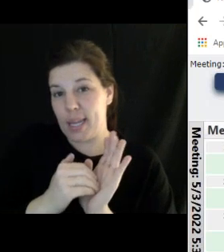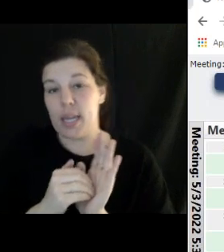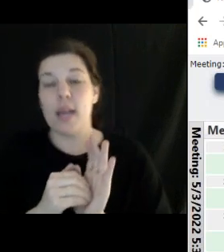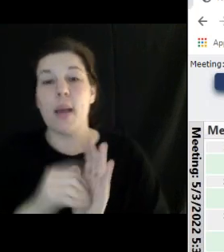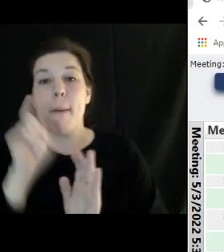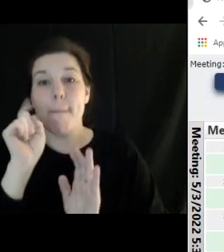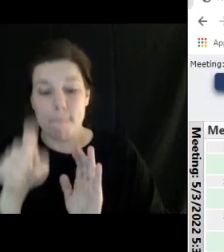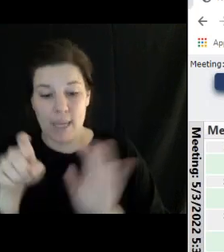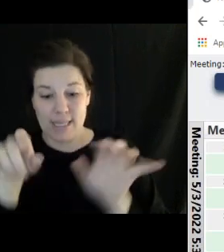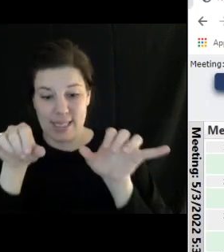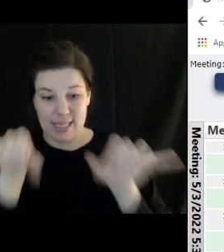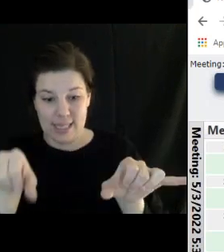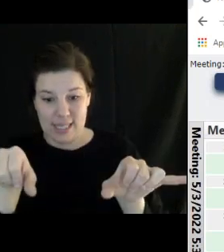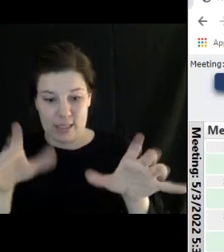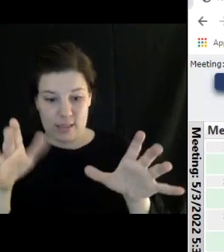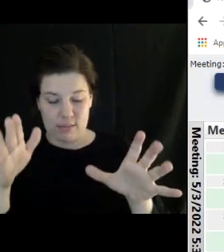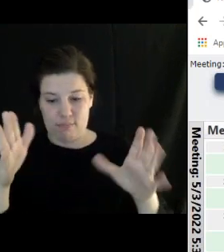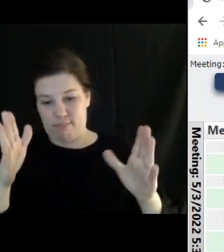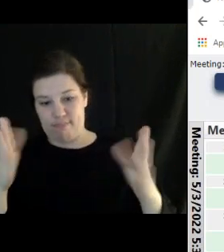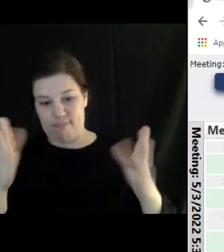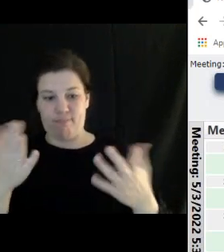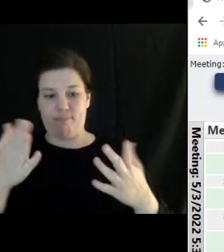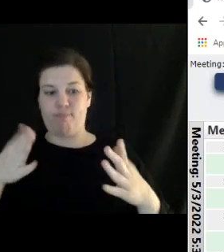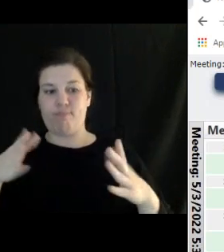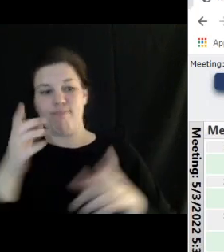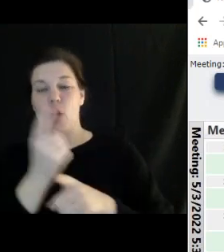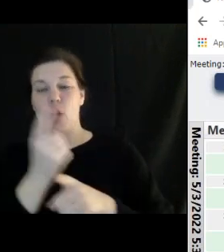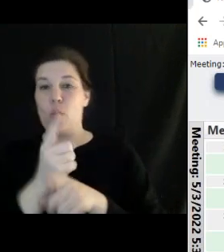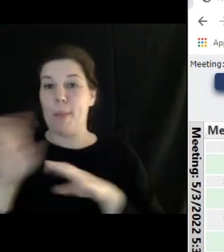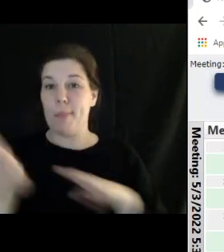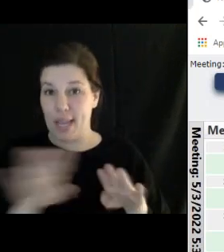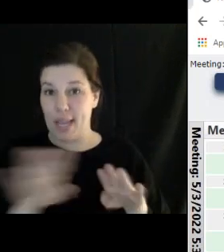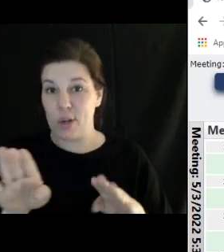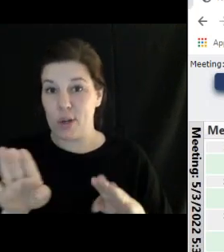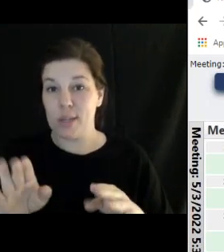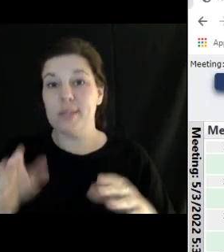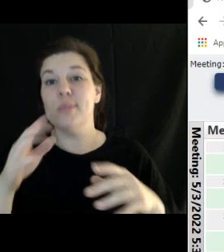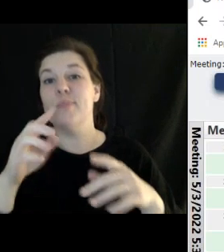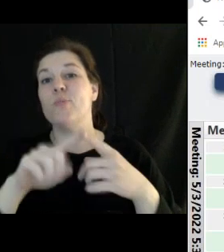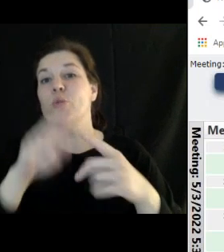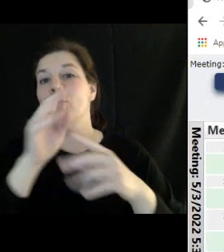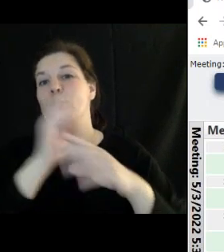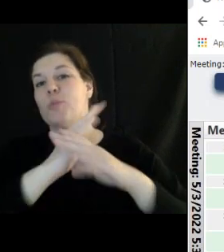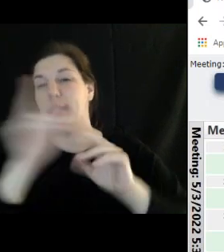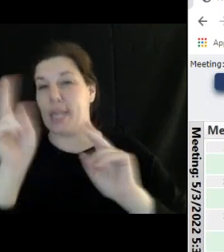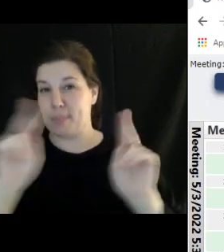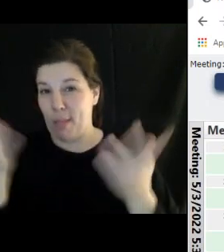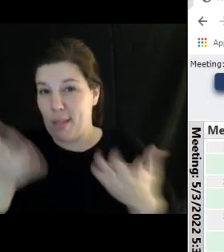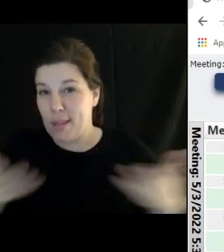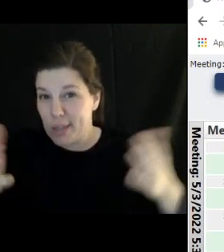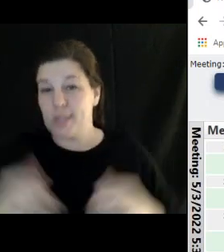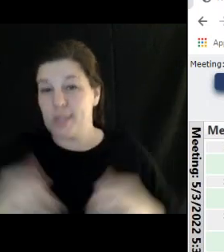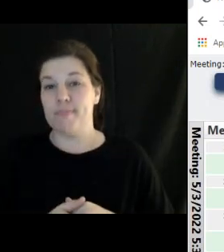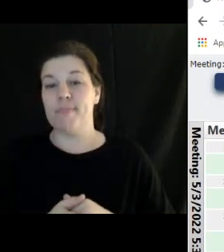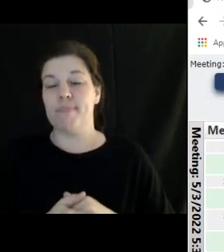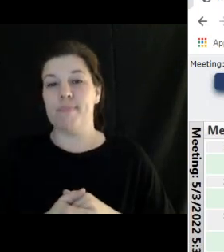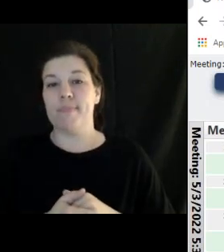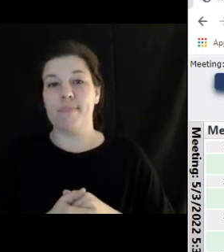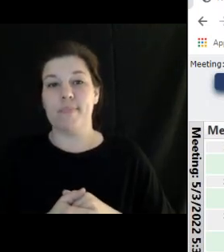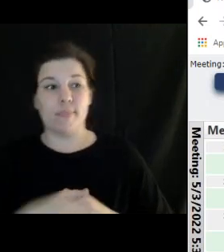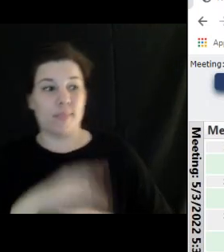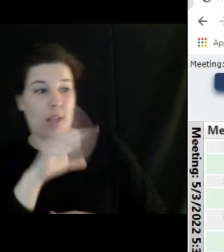the rights of all individuals may be protected, and we, the Commission, may conduct the business of the city. Madam Clerk, Ms.